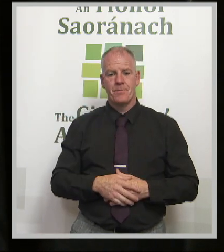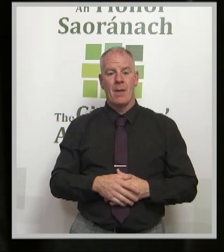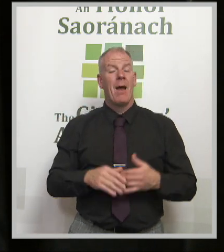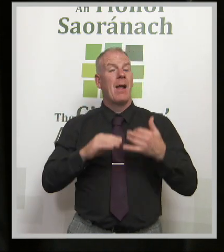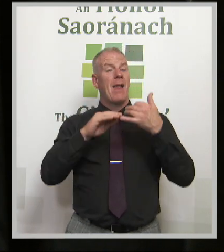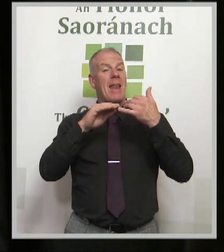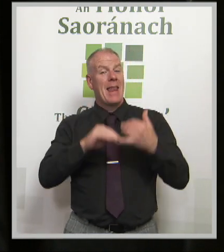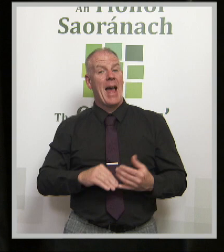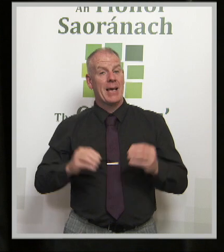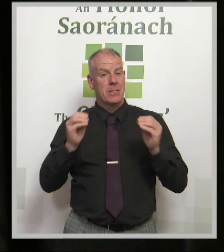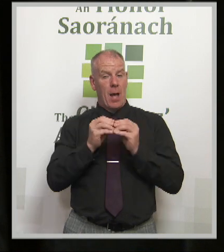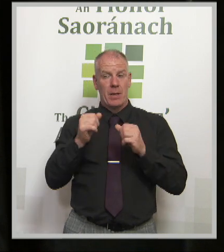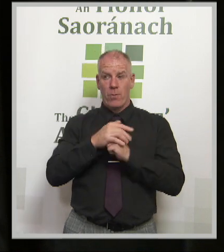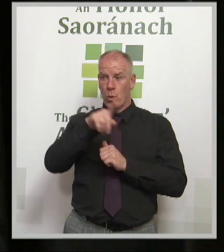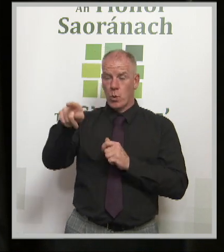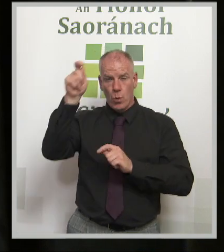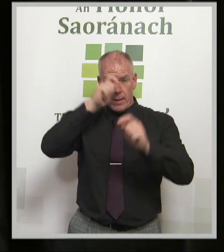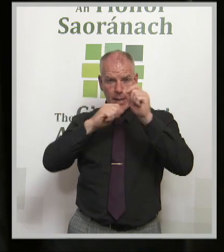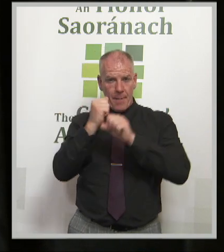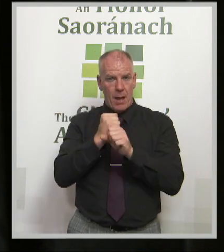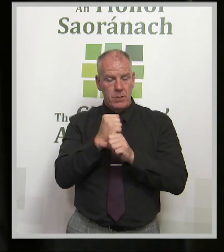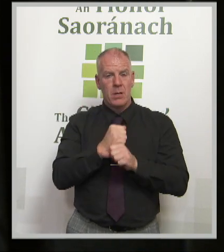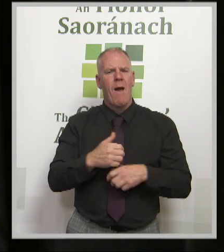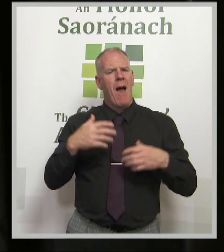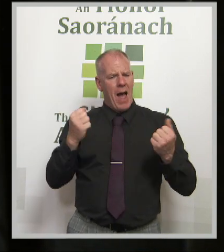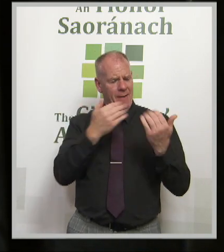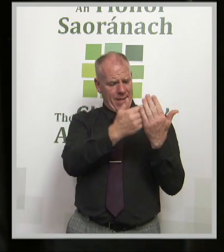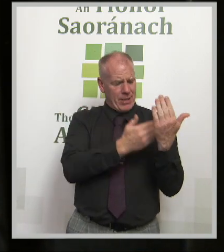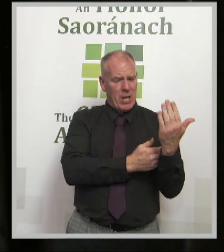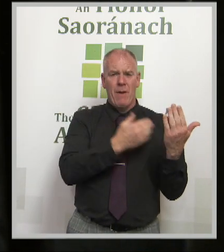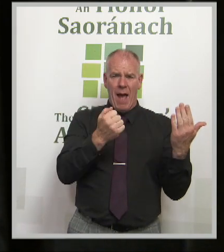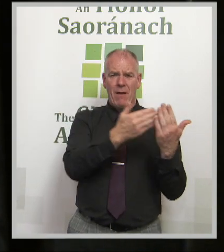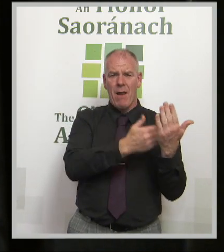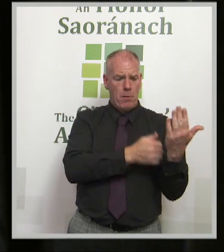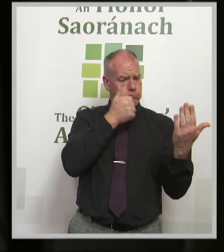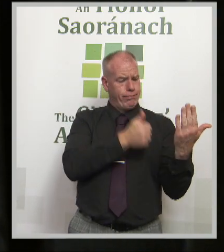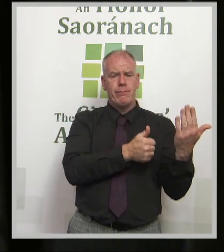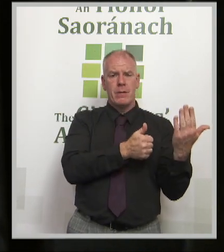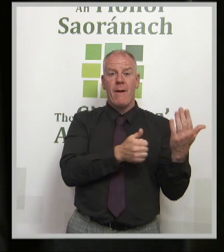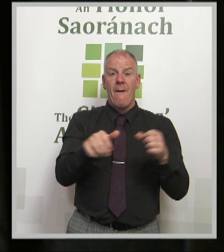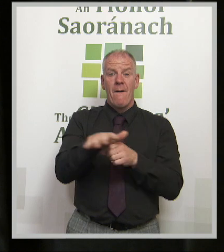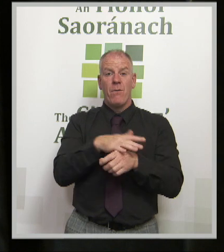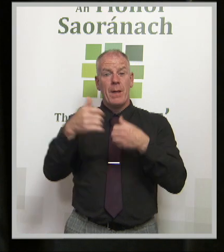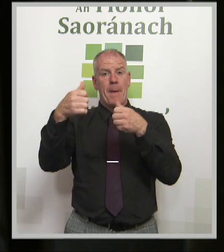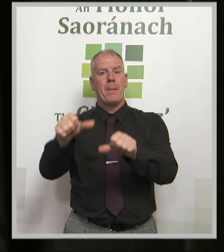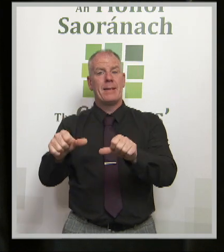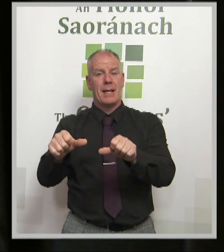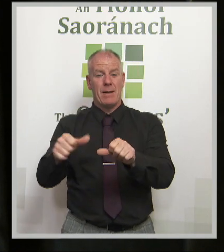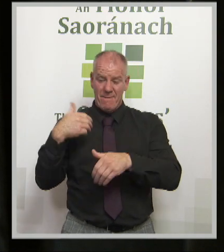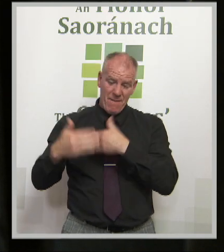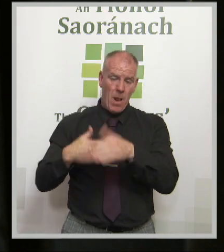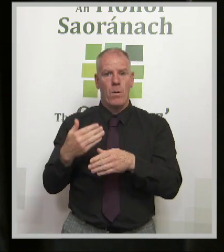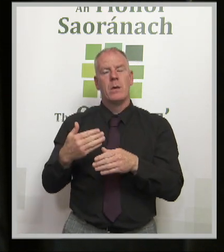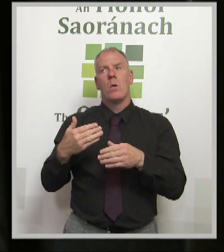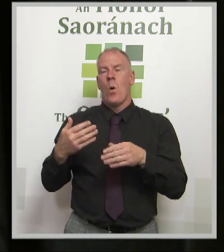final point of reflection is, we have good legislation. If it's fully implemented, we are well on the road to